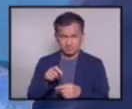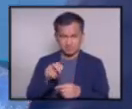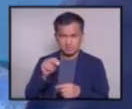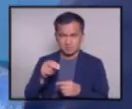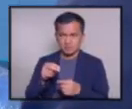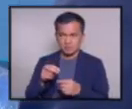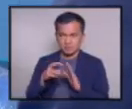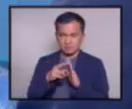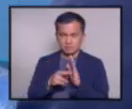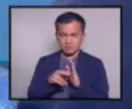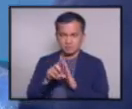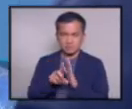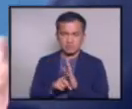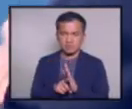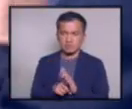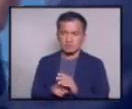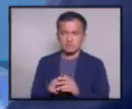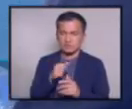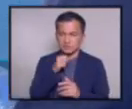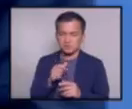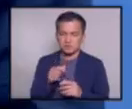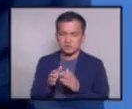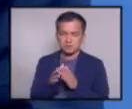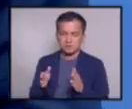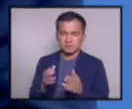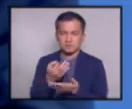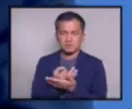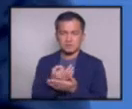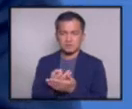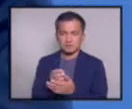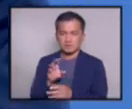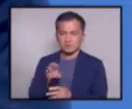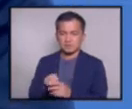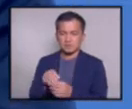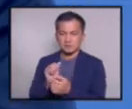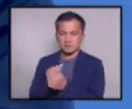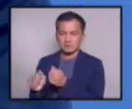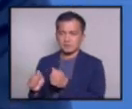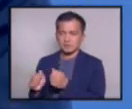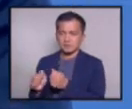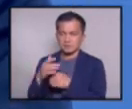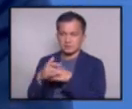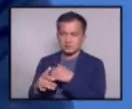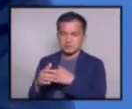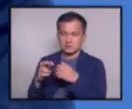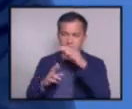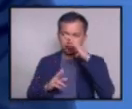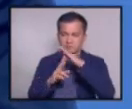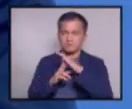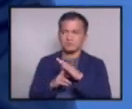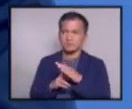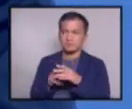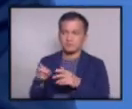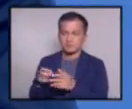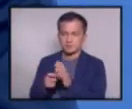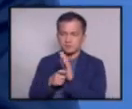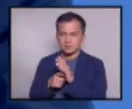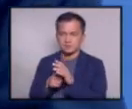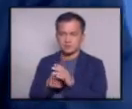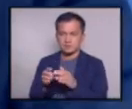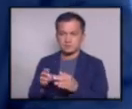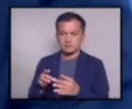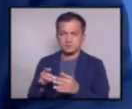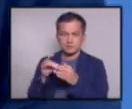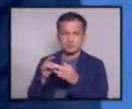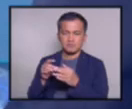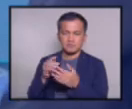stands without reason. Hindi, kasi malaking pera involved dito, especially if you pass it through early retirement. So it will require special budget. All